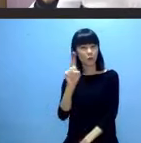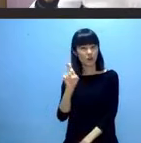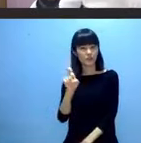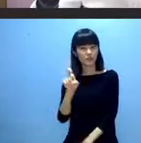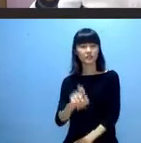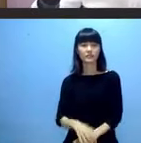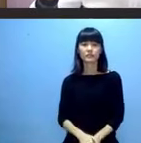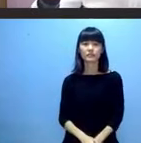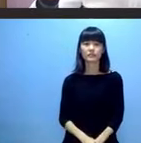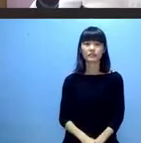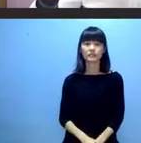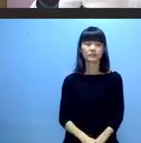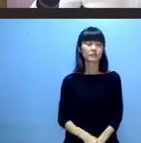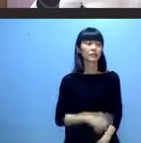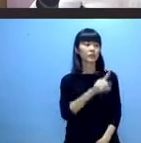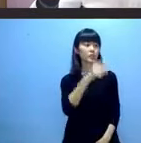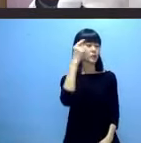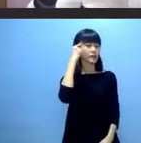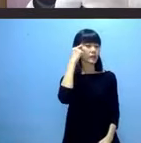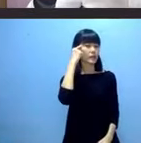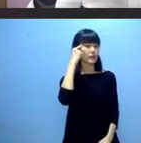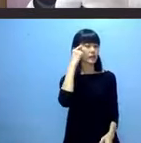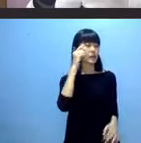you thinking of taking some of these activities online?